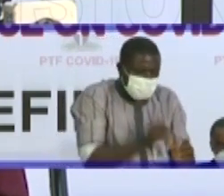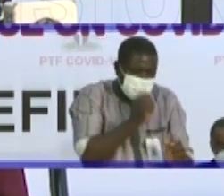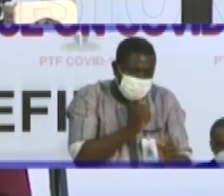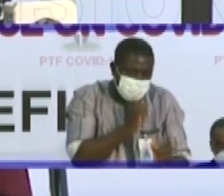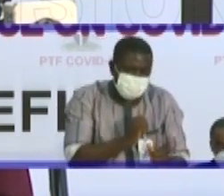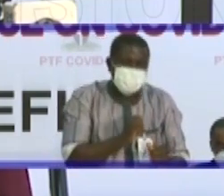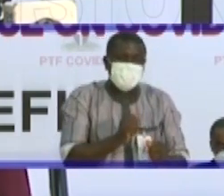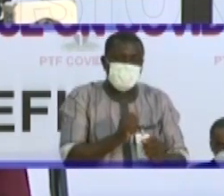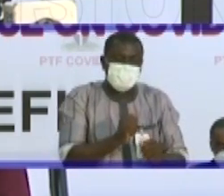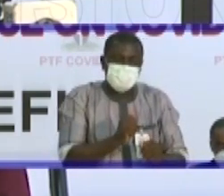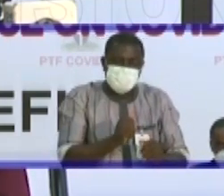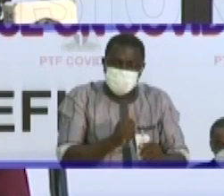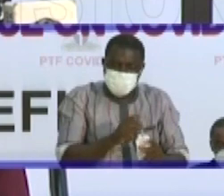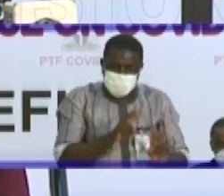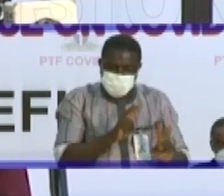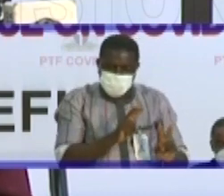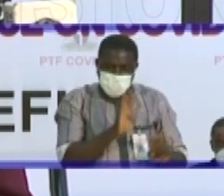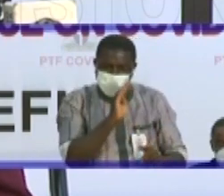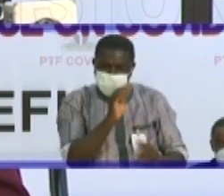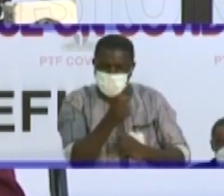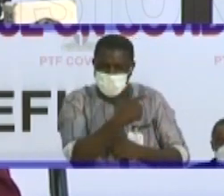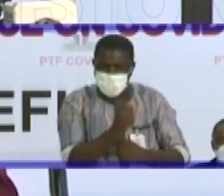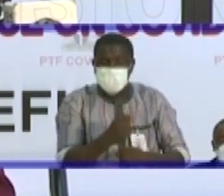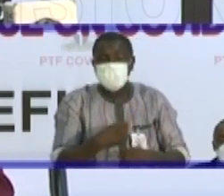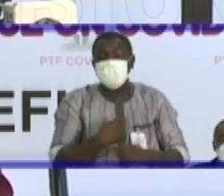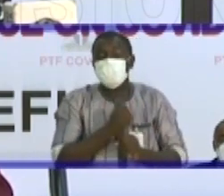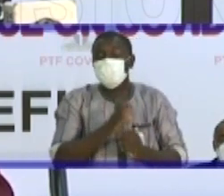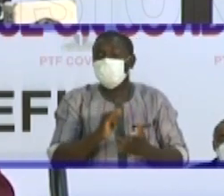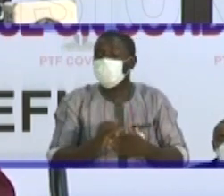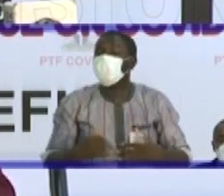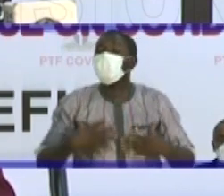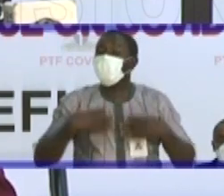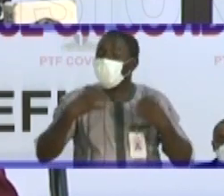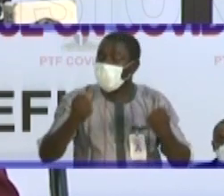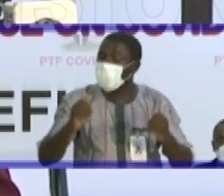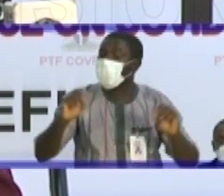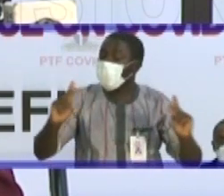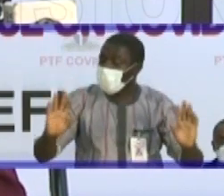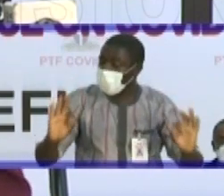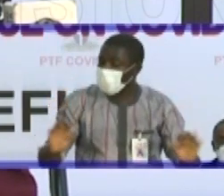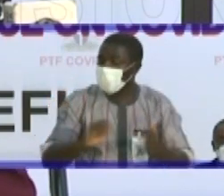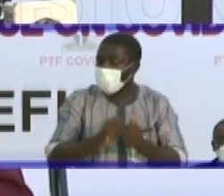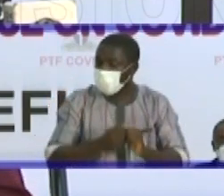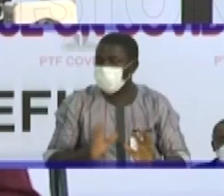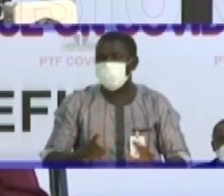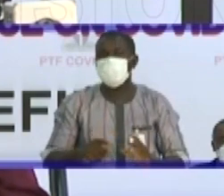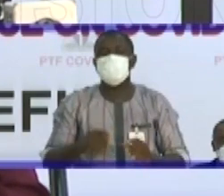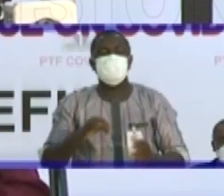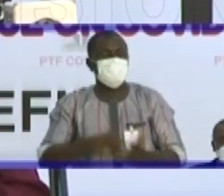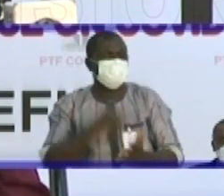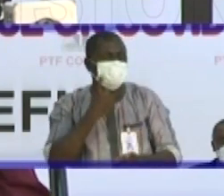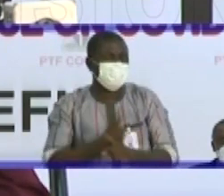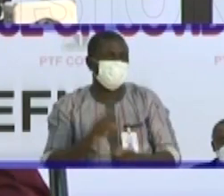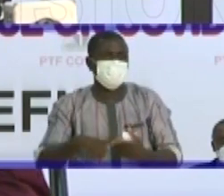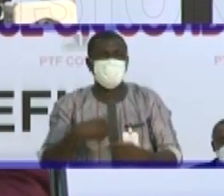to their family. So it's not a sort of punitive thing, it's a routine measure that is taken for the safety of